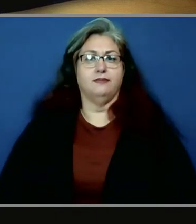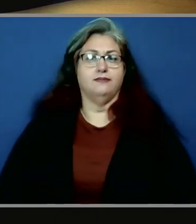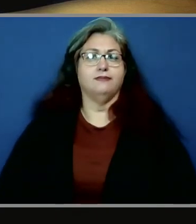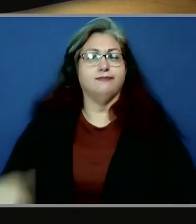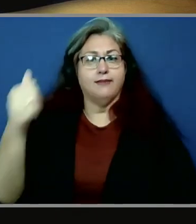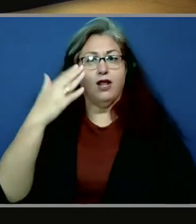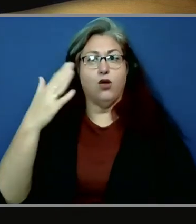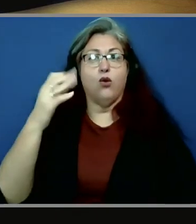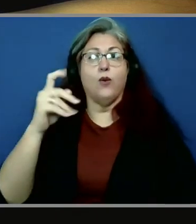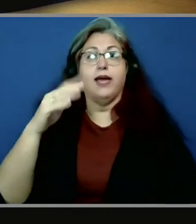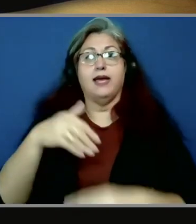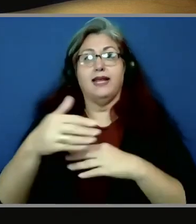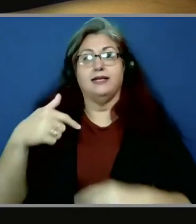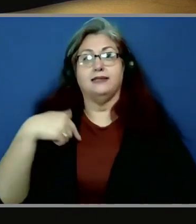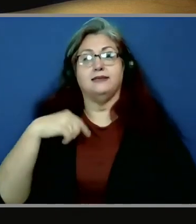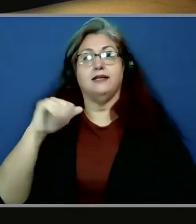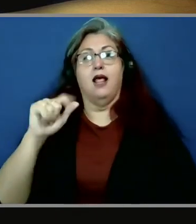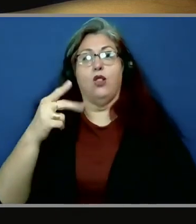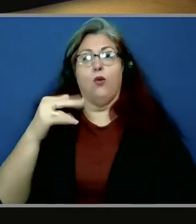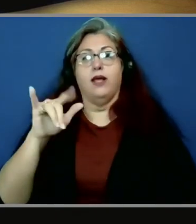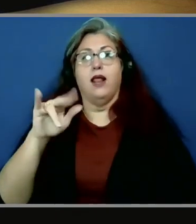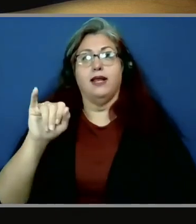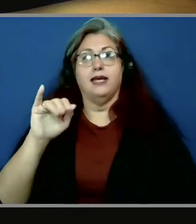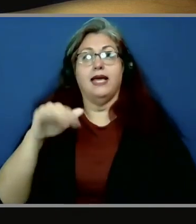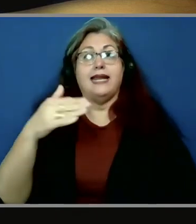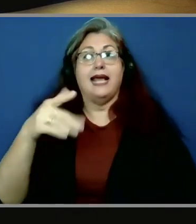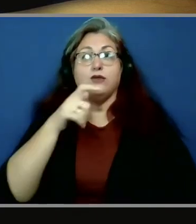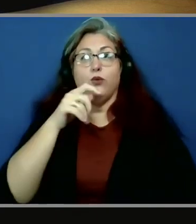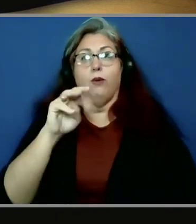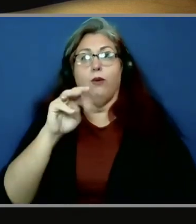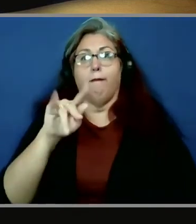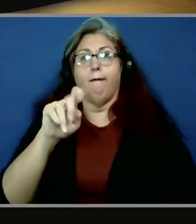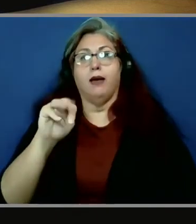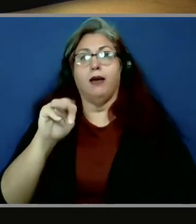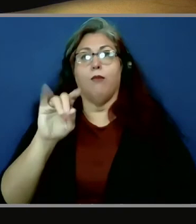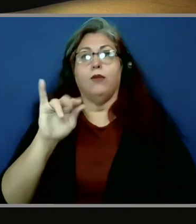Aloha, this is Alohilani. Next is Mike Molina.